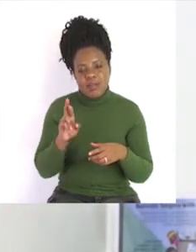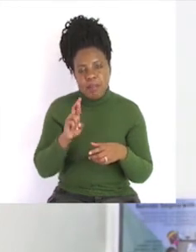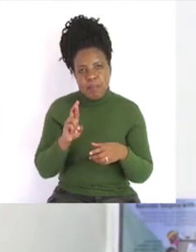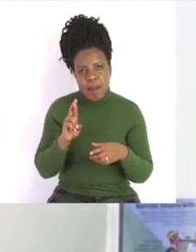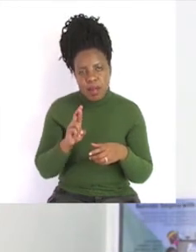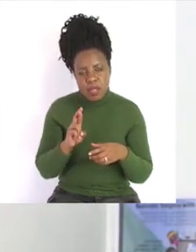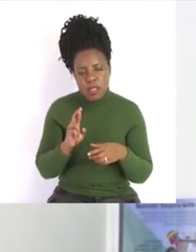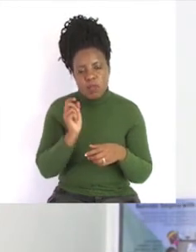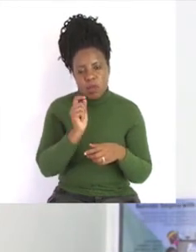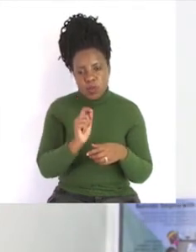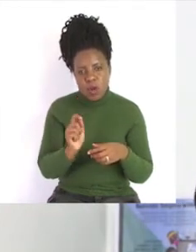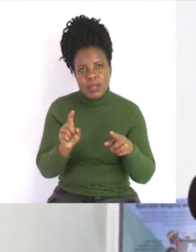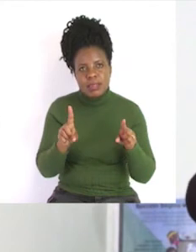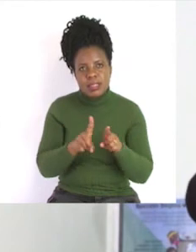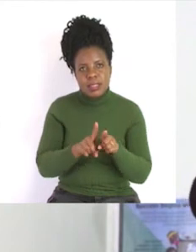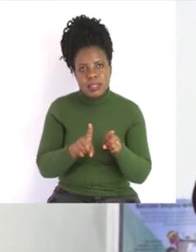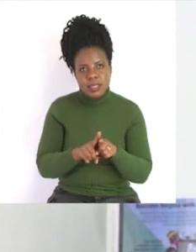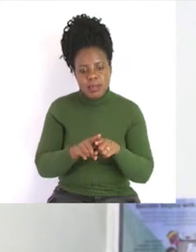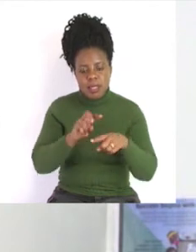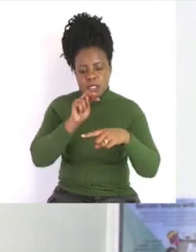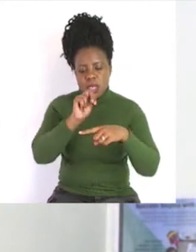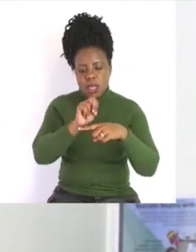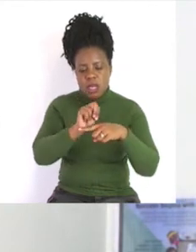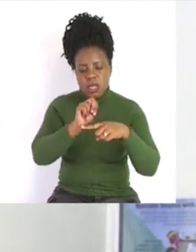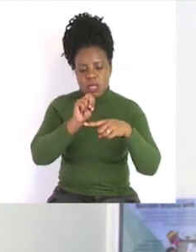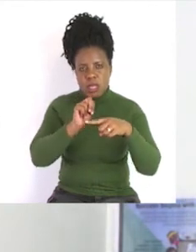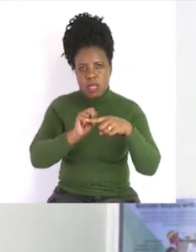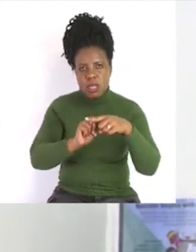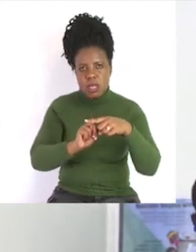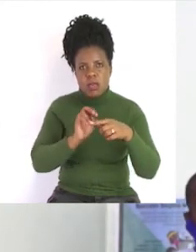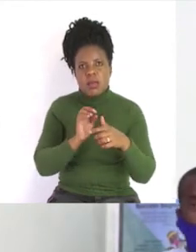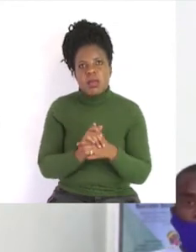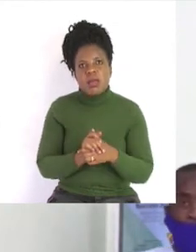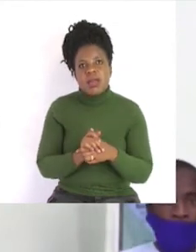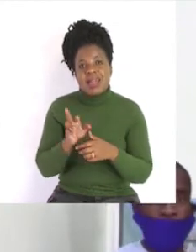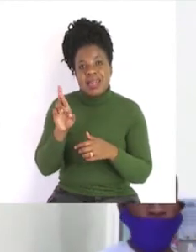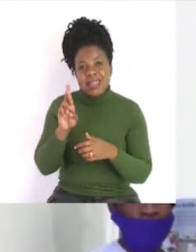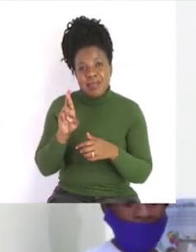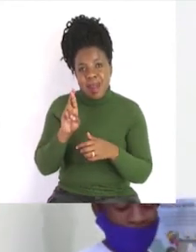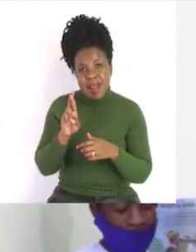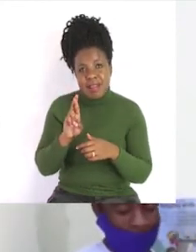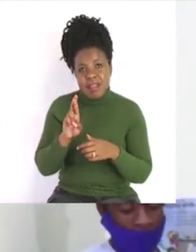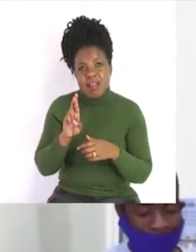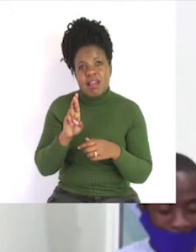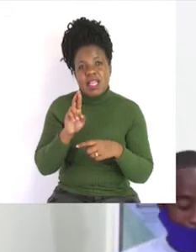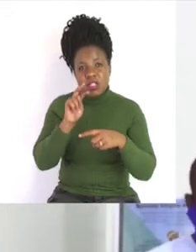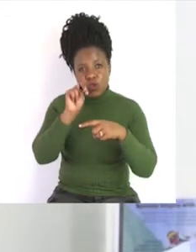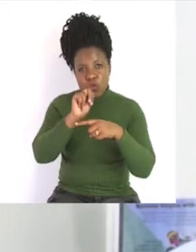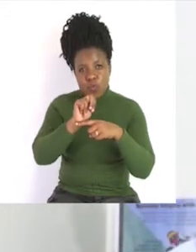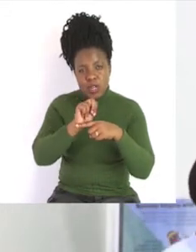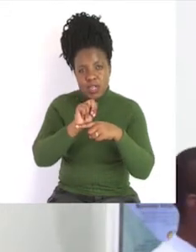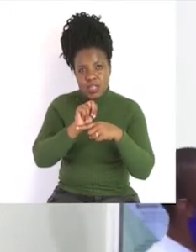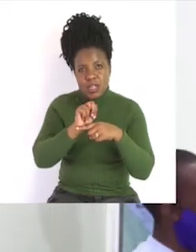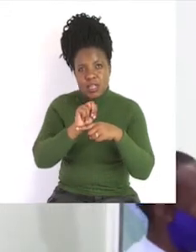my divisor, I write it as my denominator. Are we together? Okay.